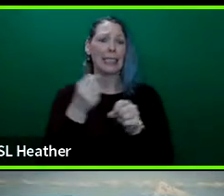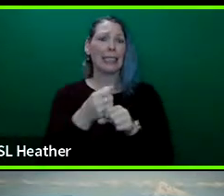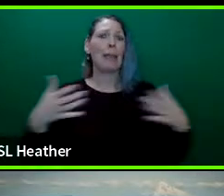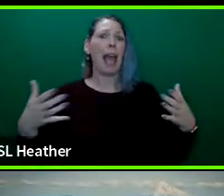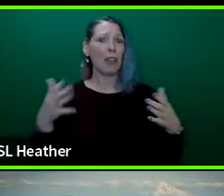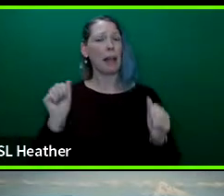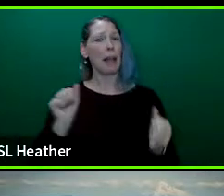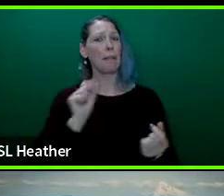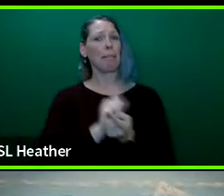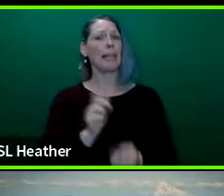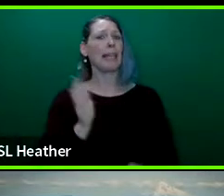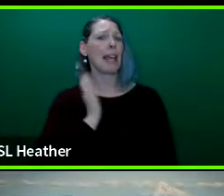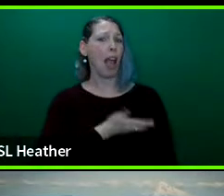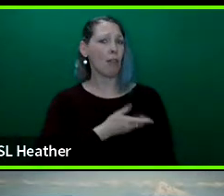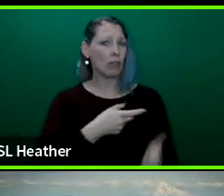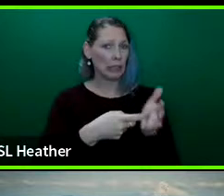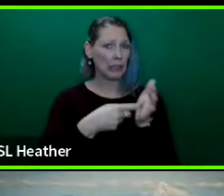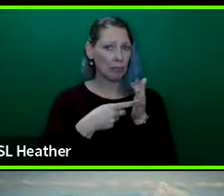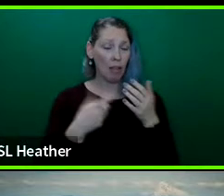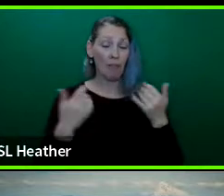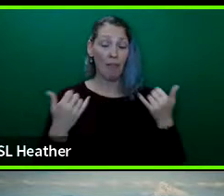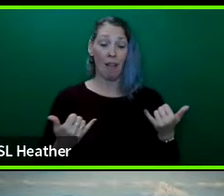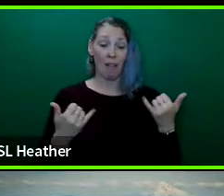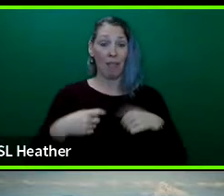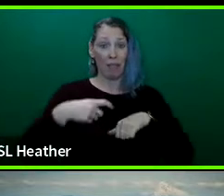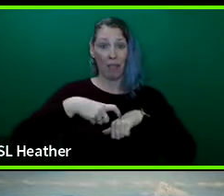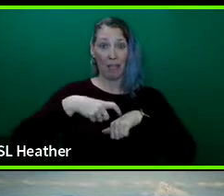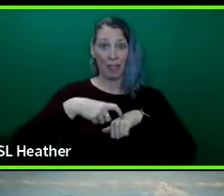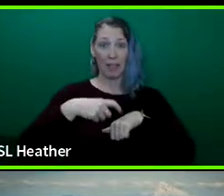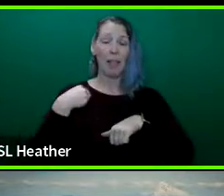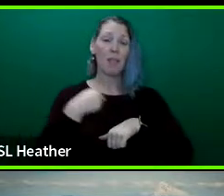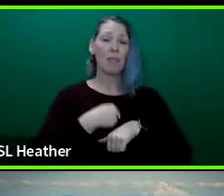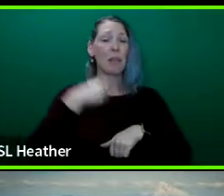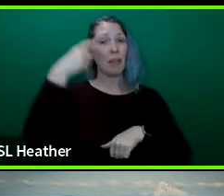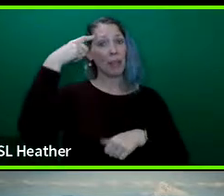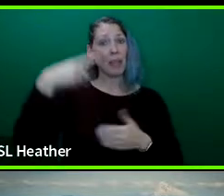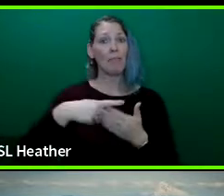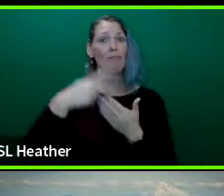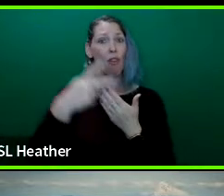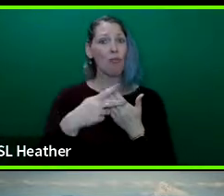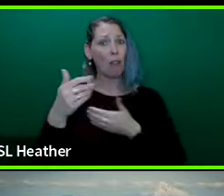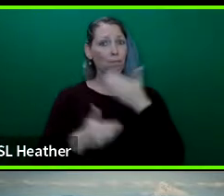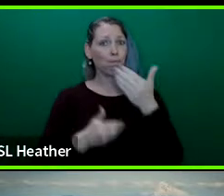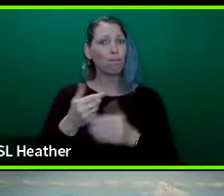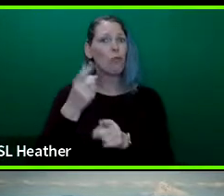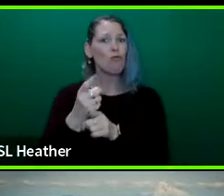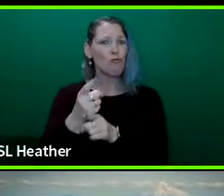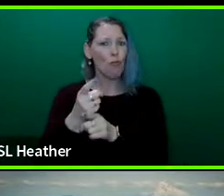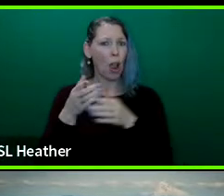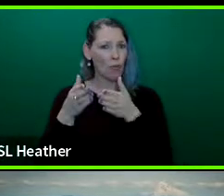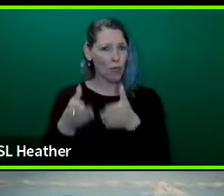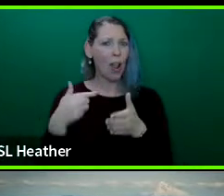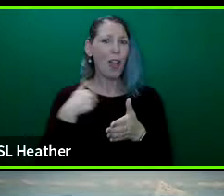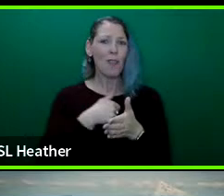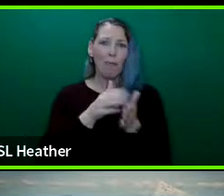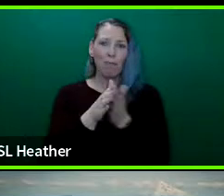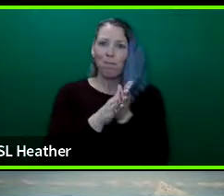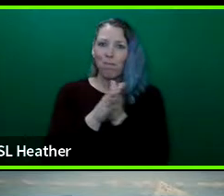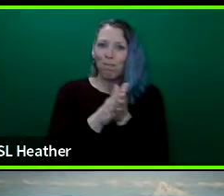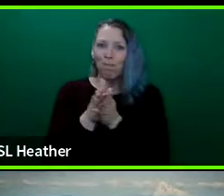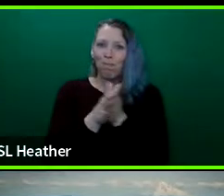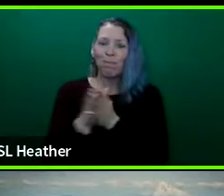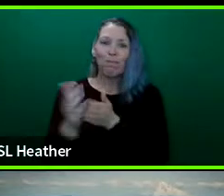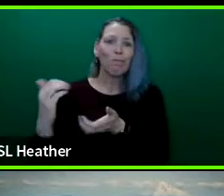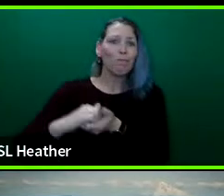demand. At this moment, we think the program is moving in the right direction, and we're eager to partner